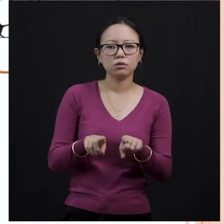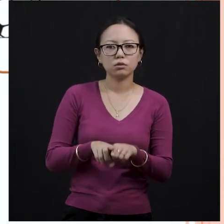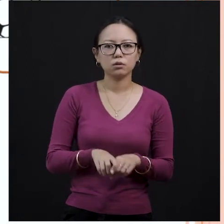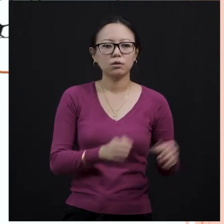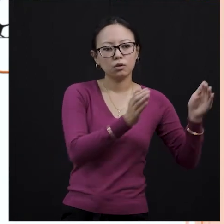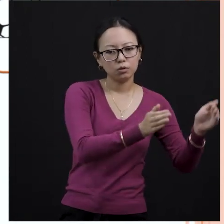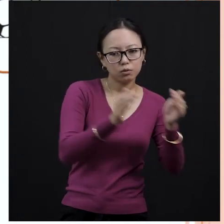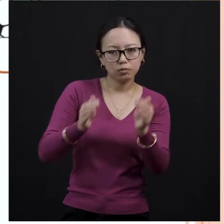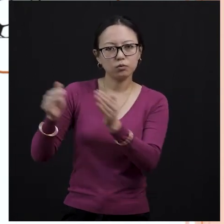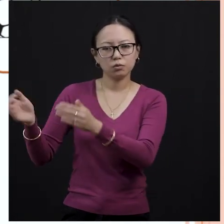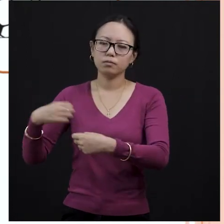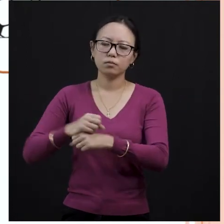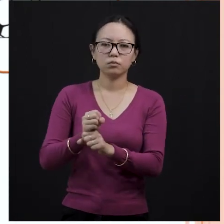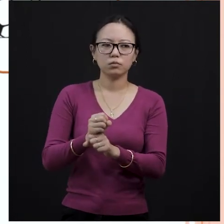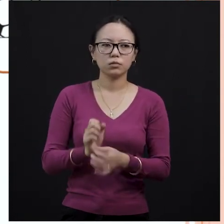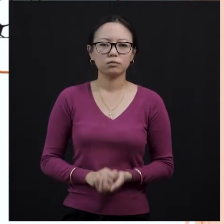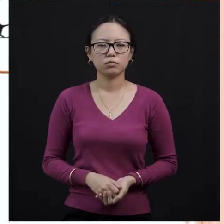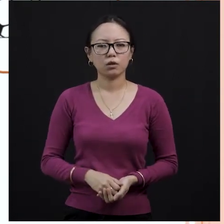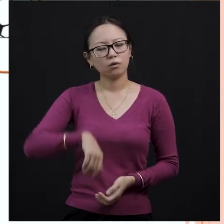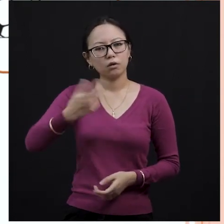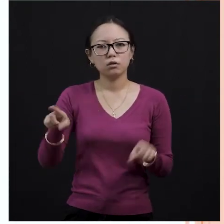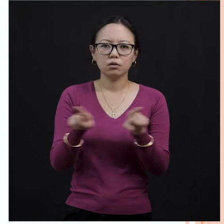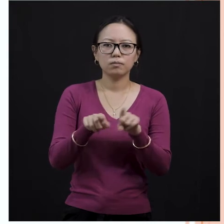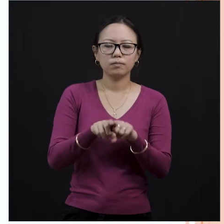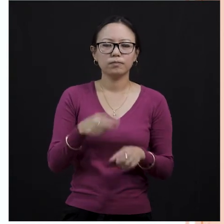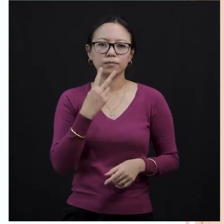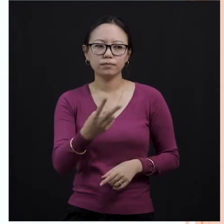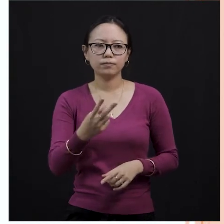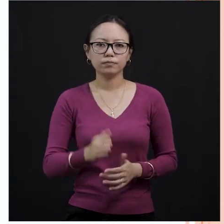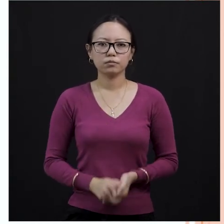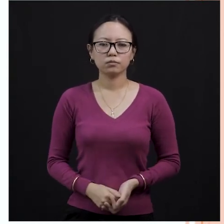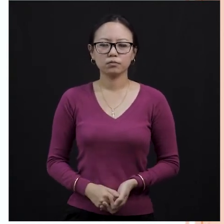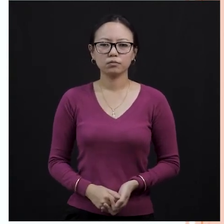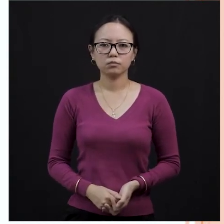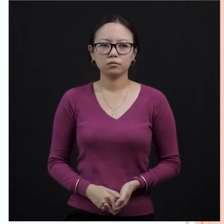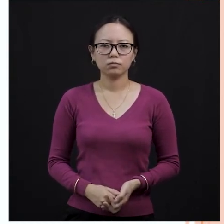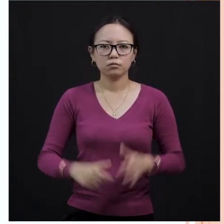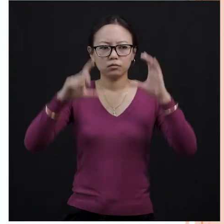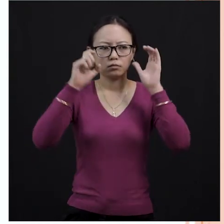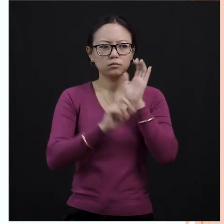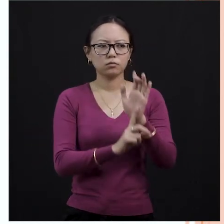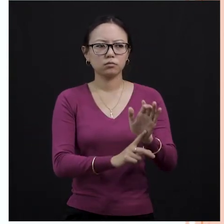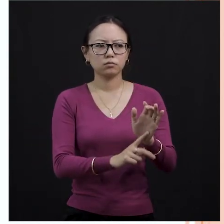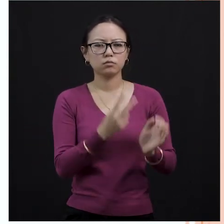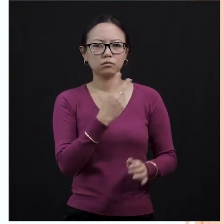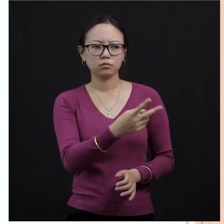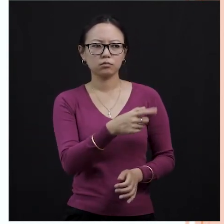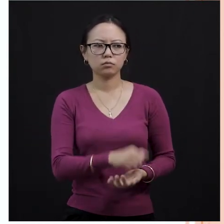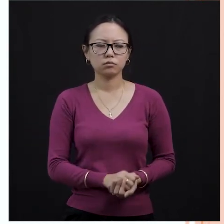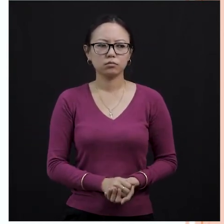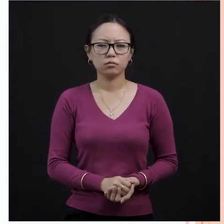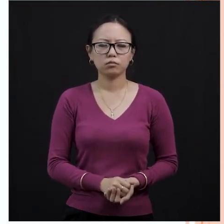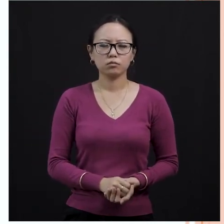right. Now let's try to look at another example here. It says make a